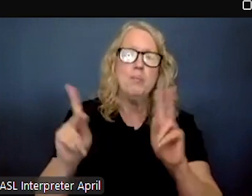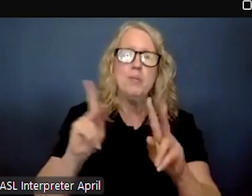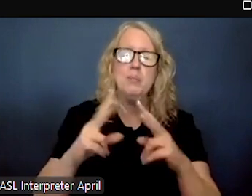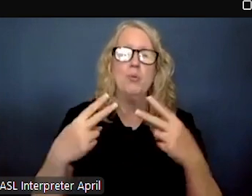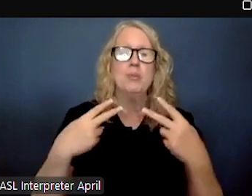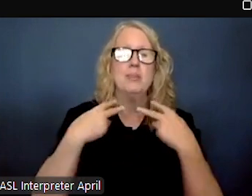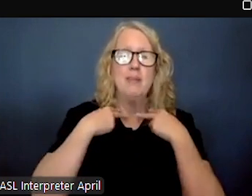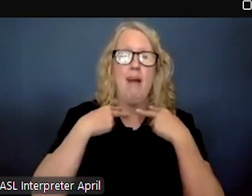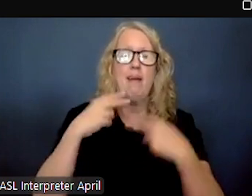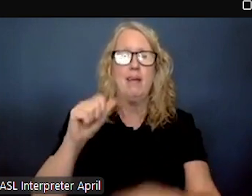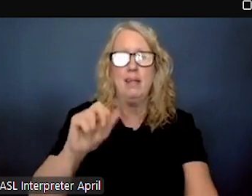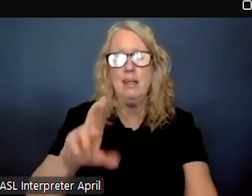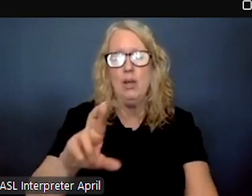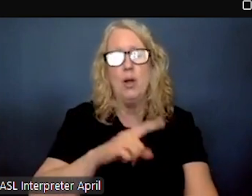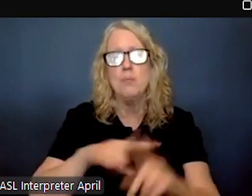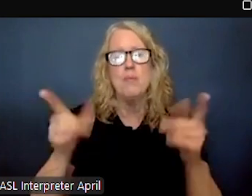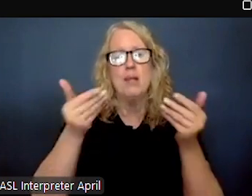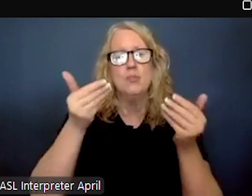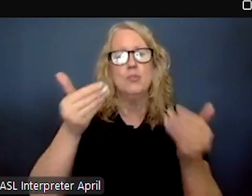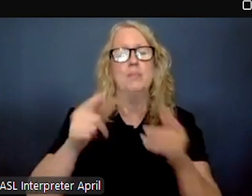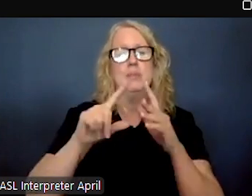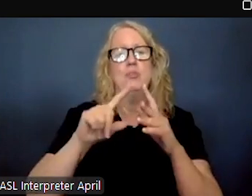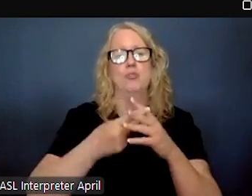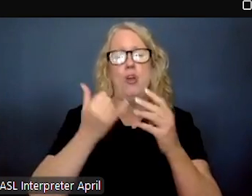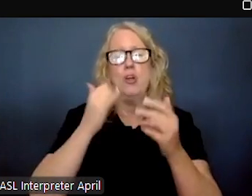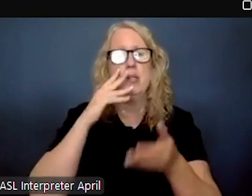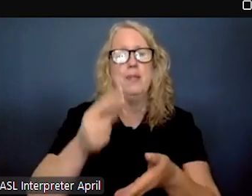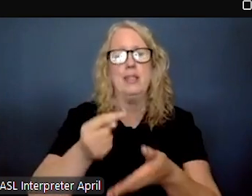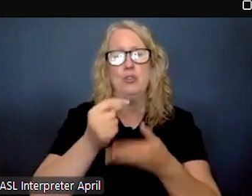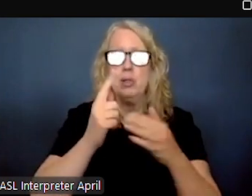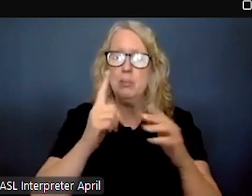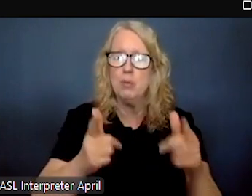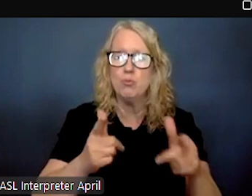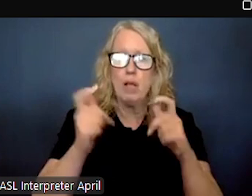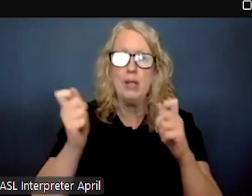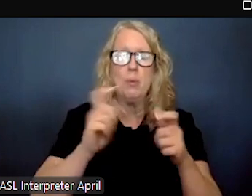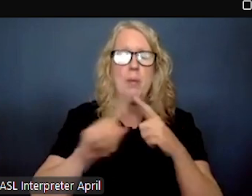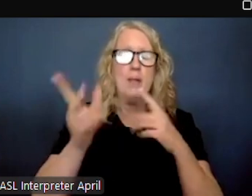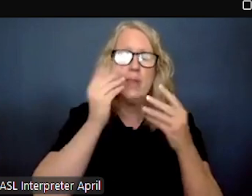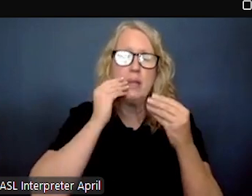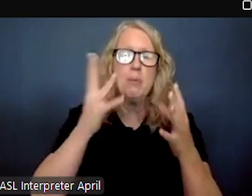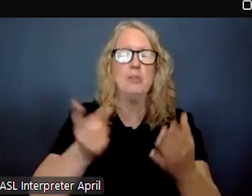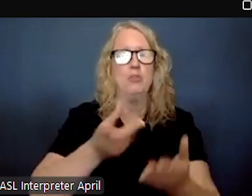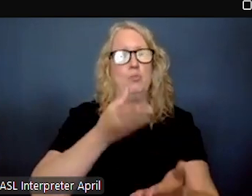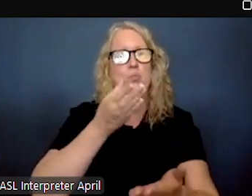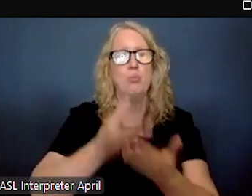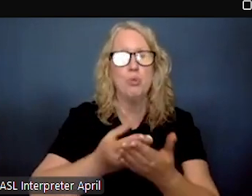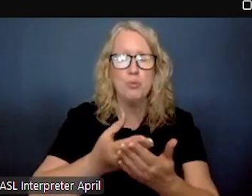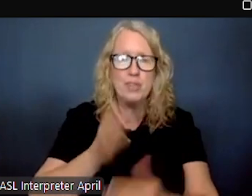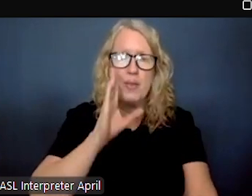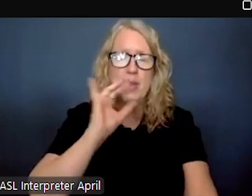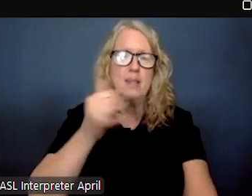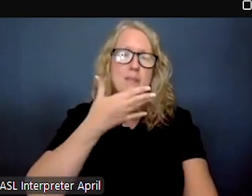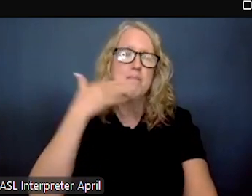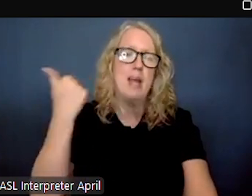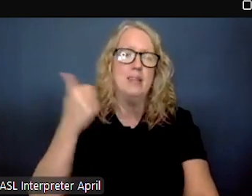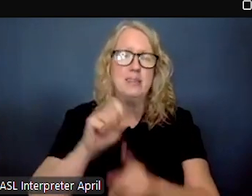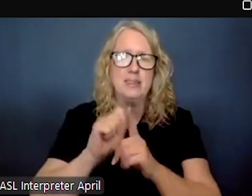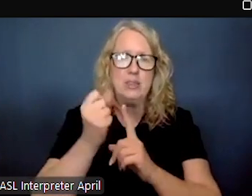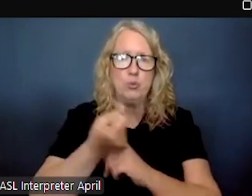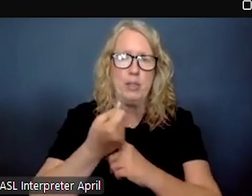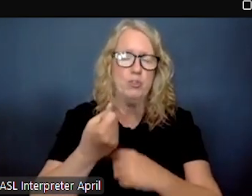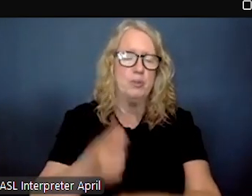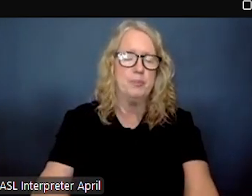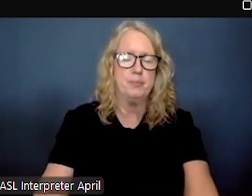in ERs, but rather starting treatment right away, and the data just kind of proves that that's the best situation. And these